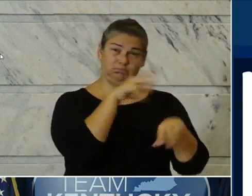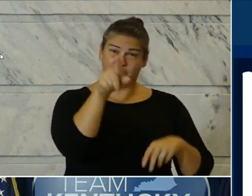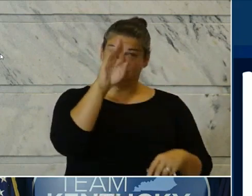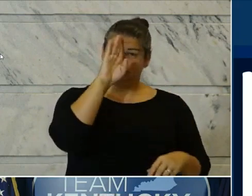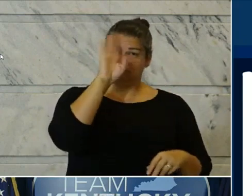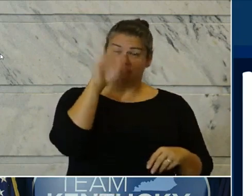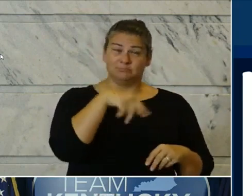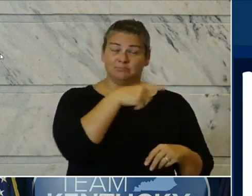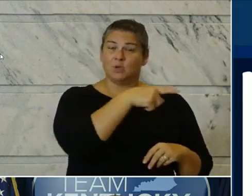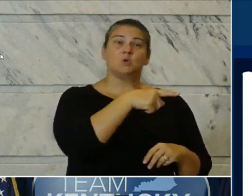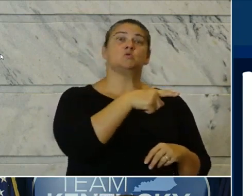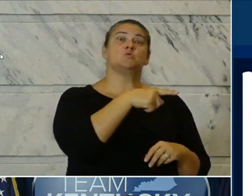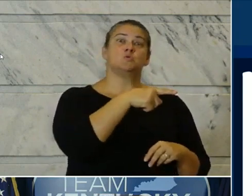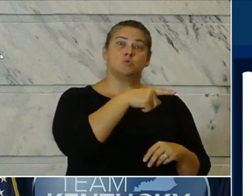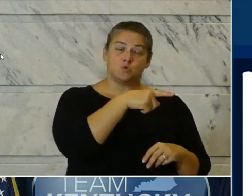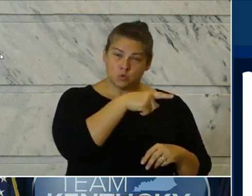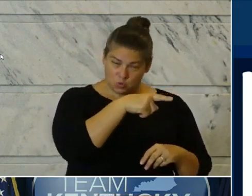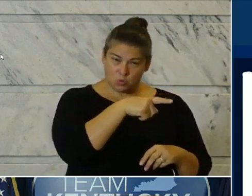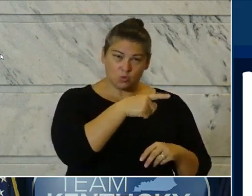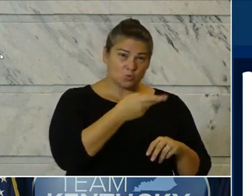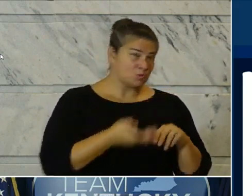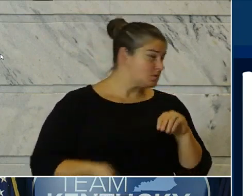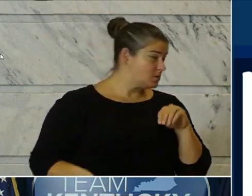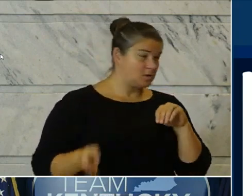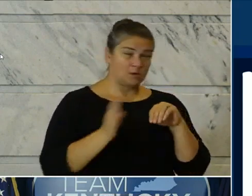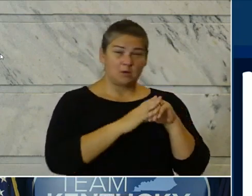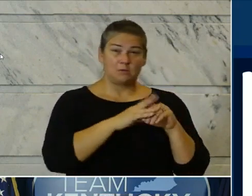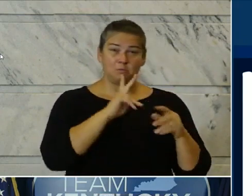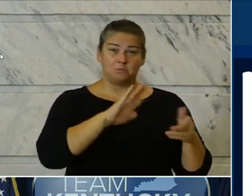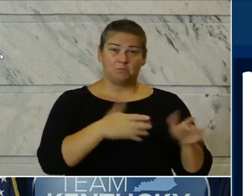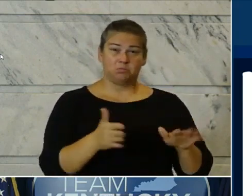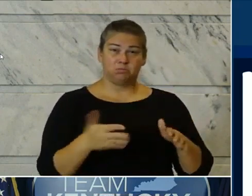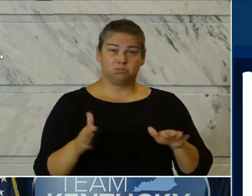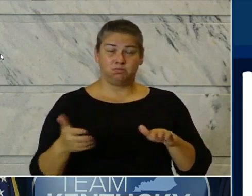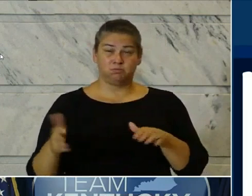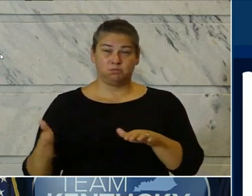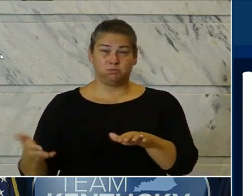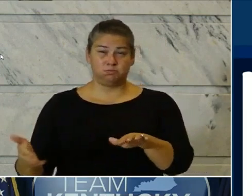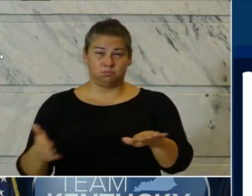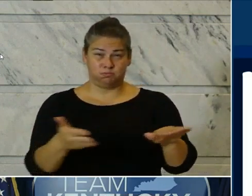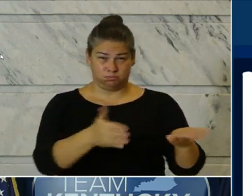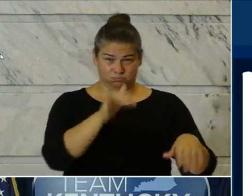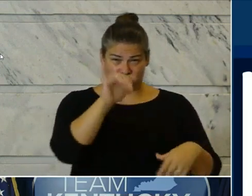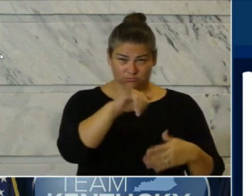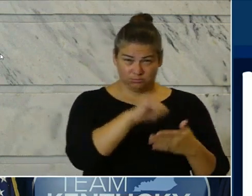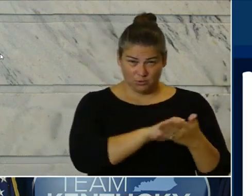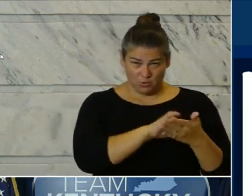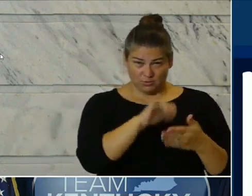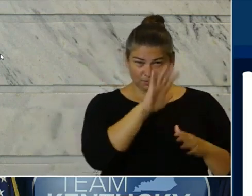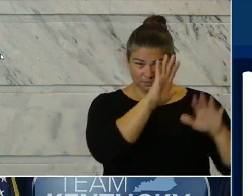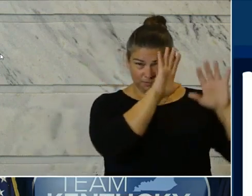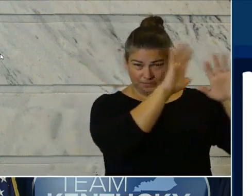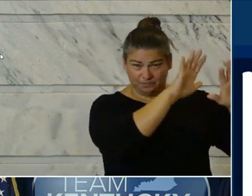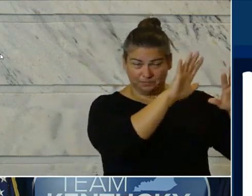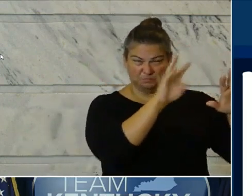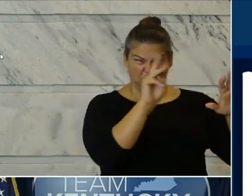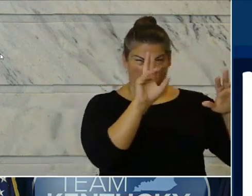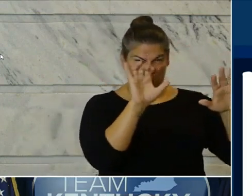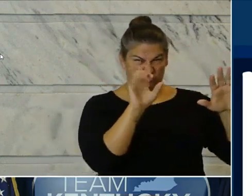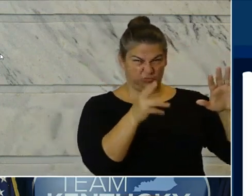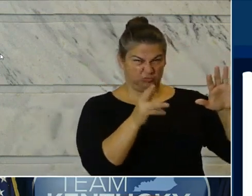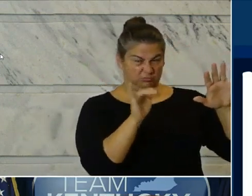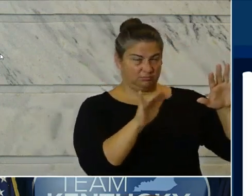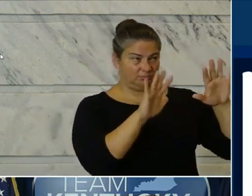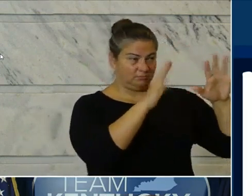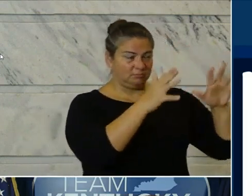the number of people that we lose. We did something that I think has been done very